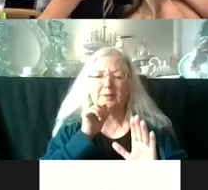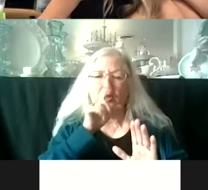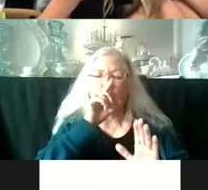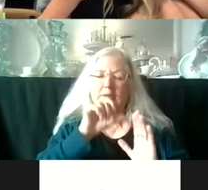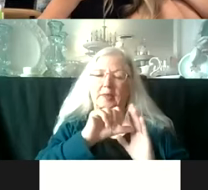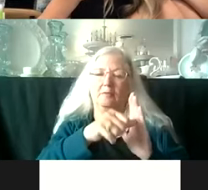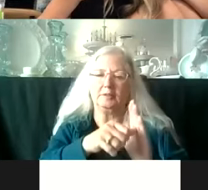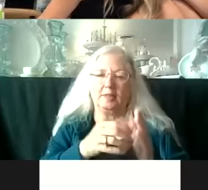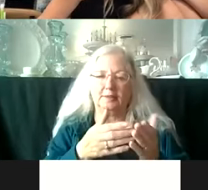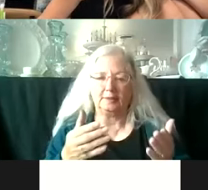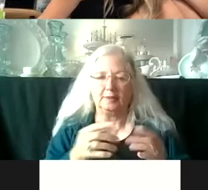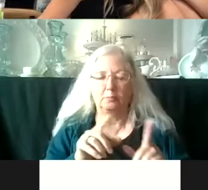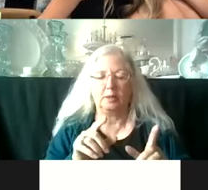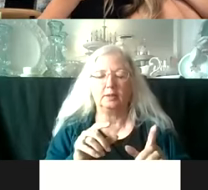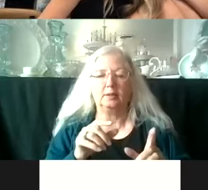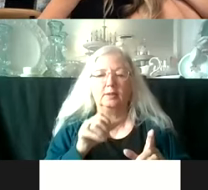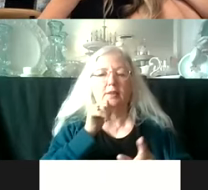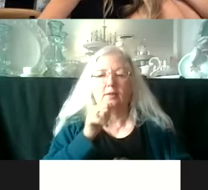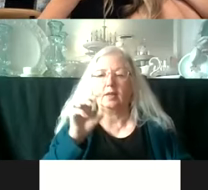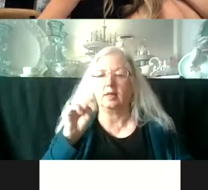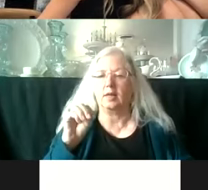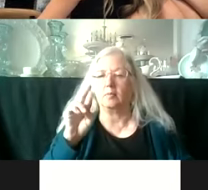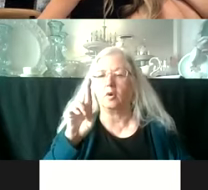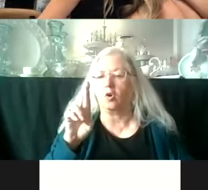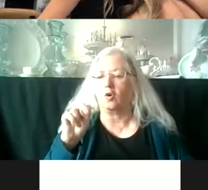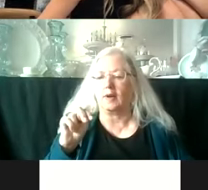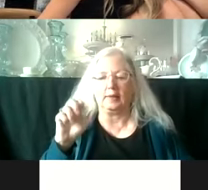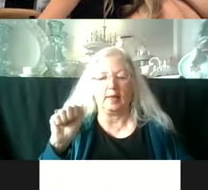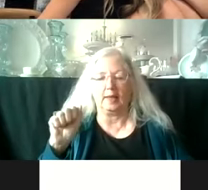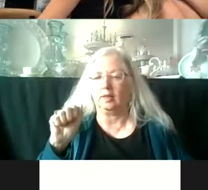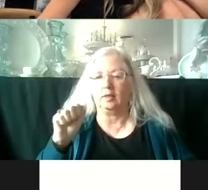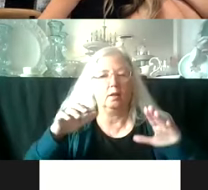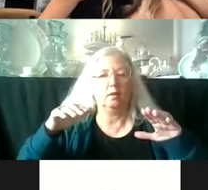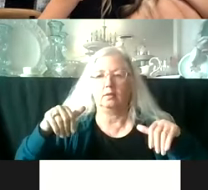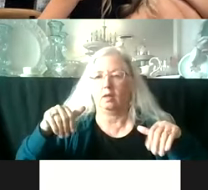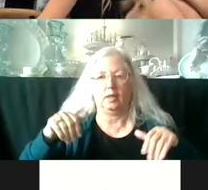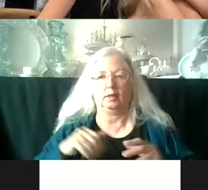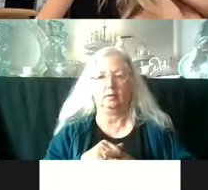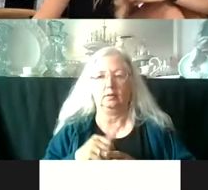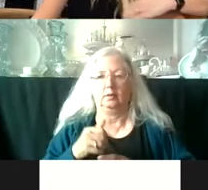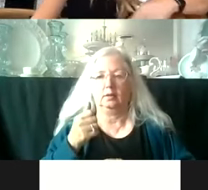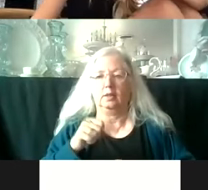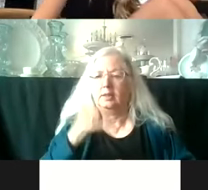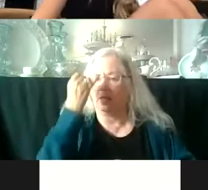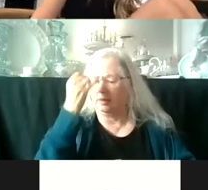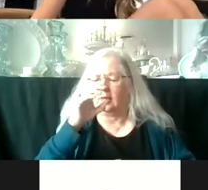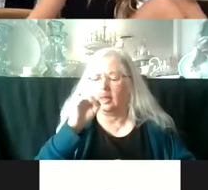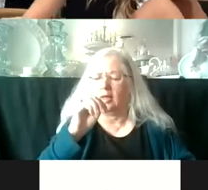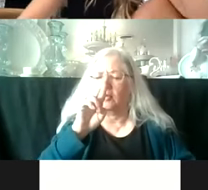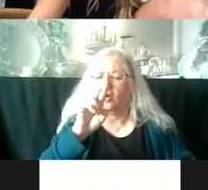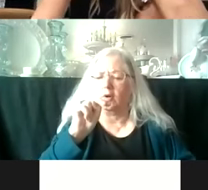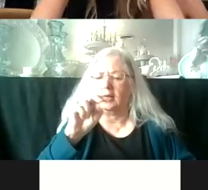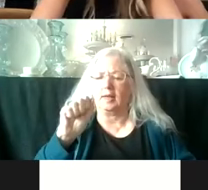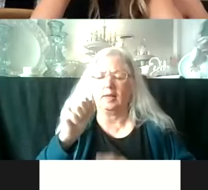things. It is not mRNA yet. Any idea what mRNA stands